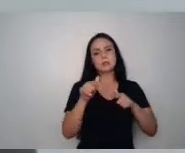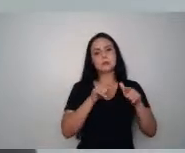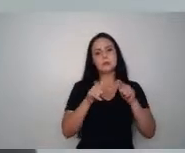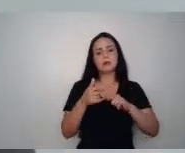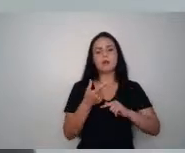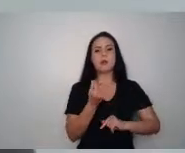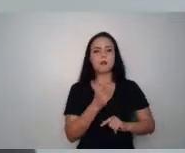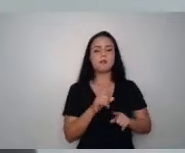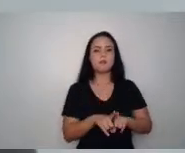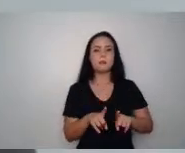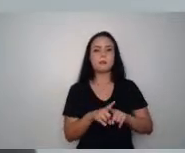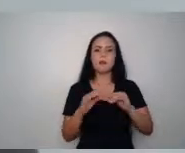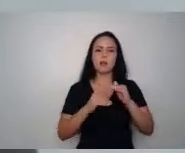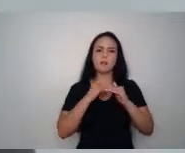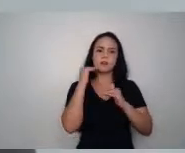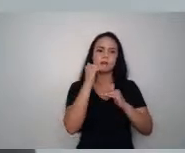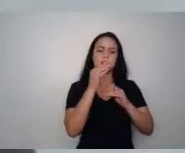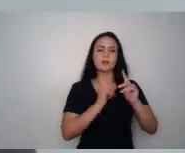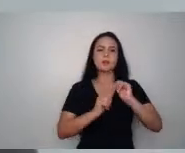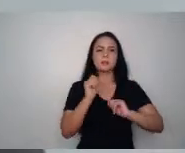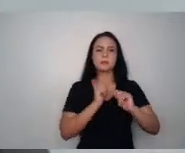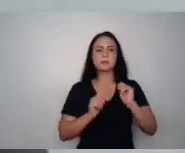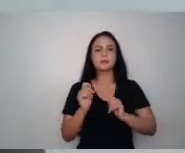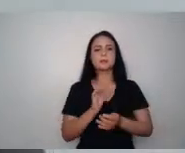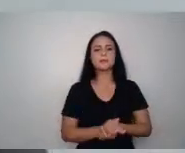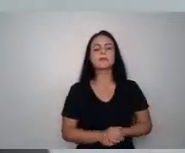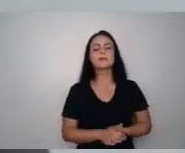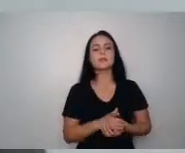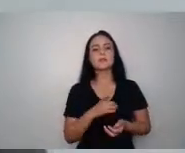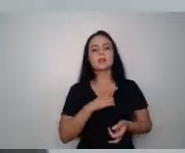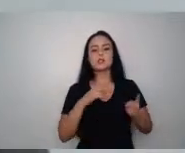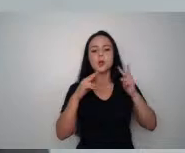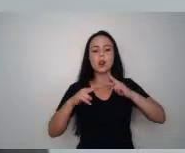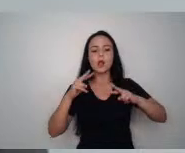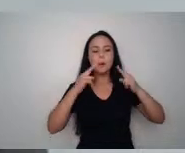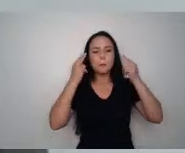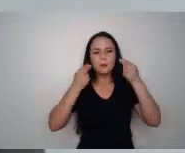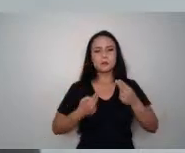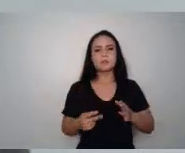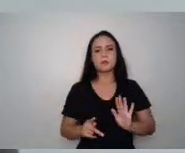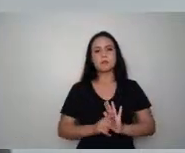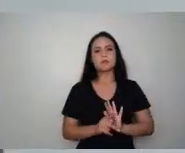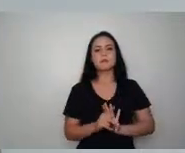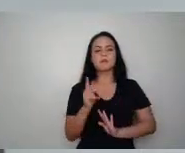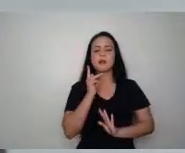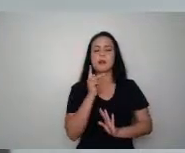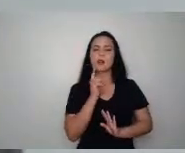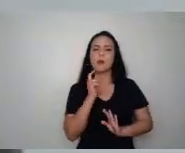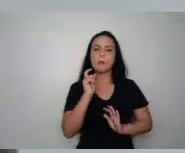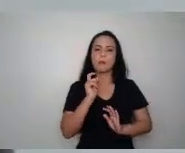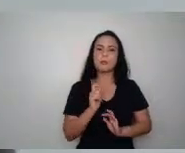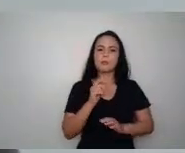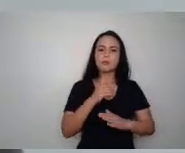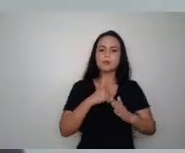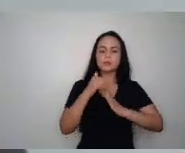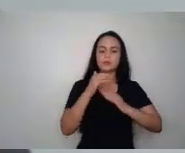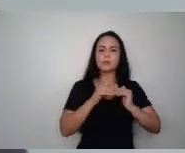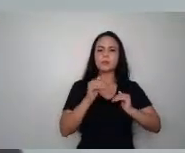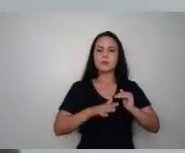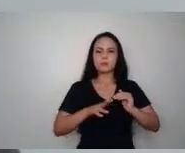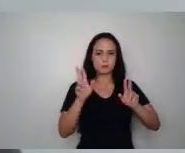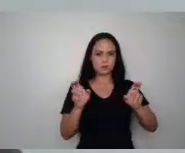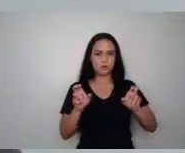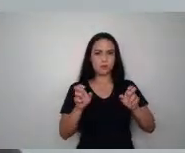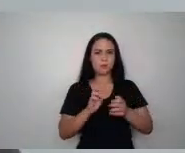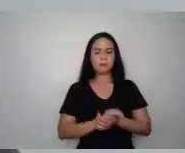by between the generation of jobs and the economy, but it has this humane look. And in order